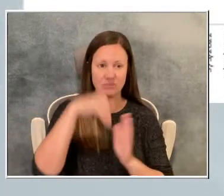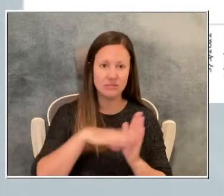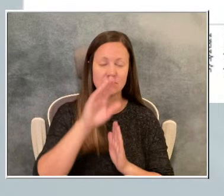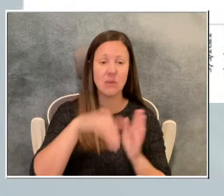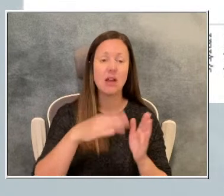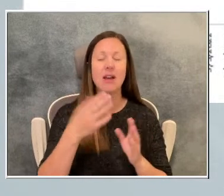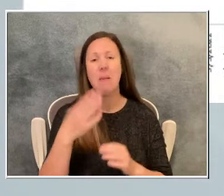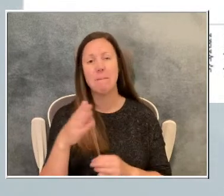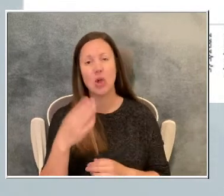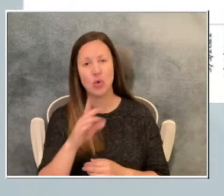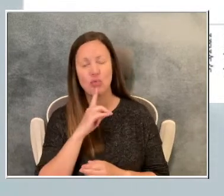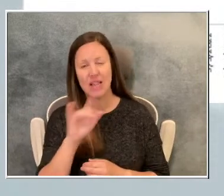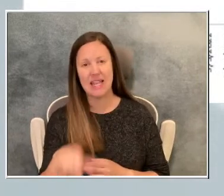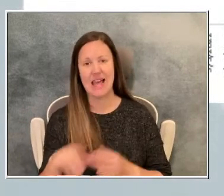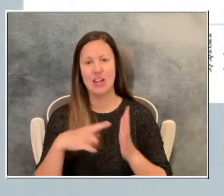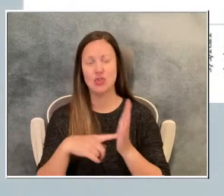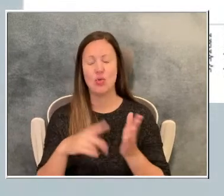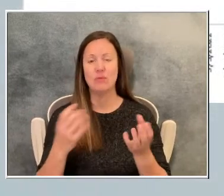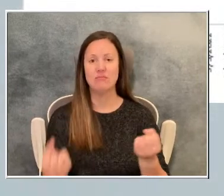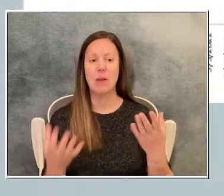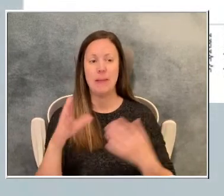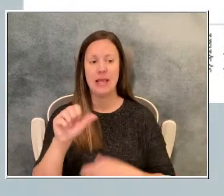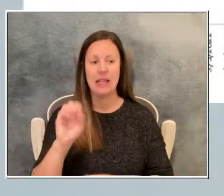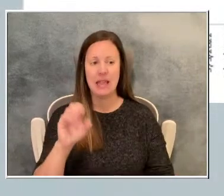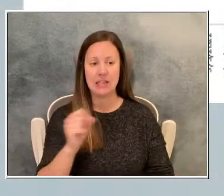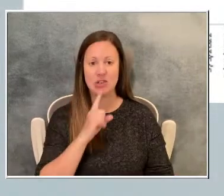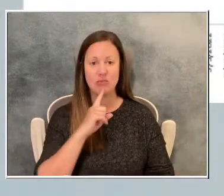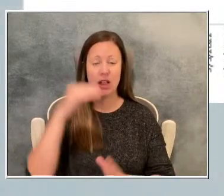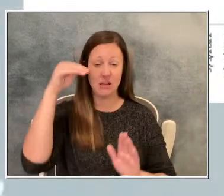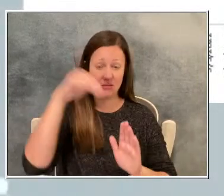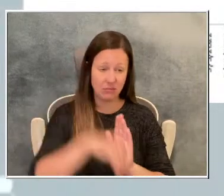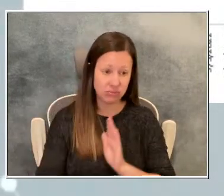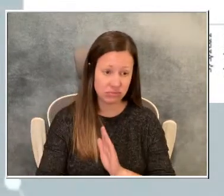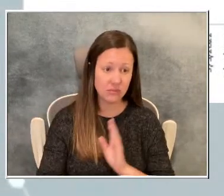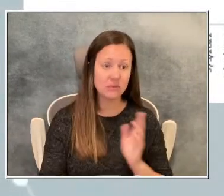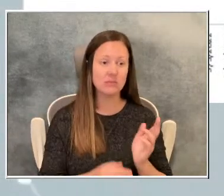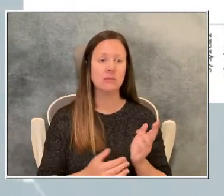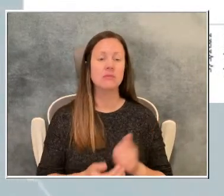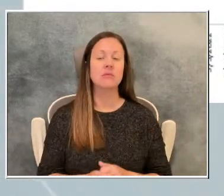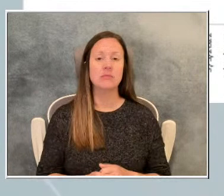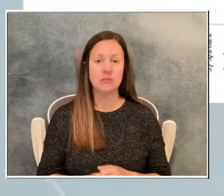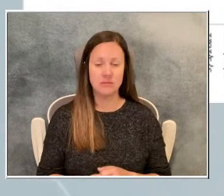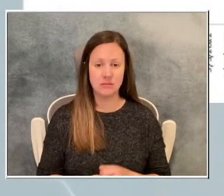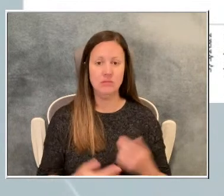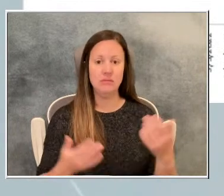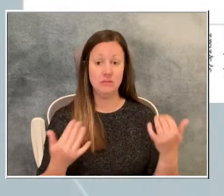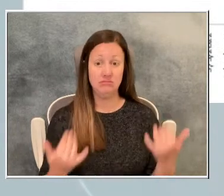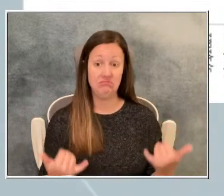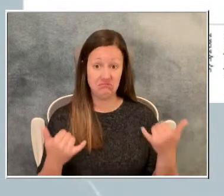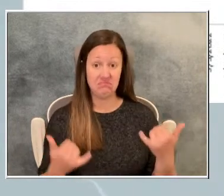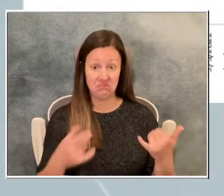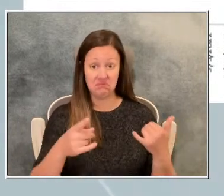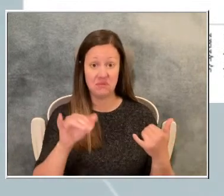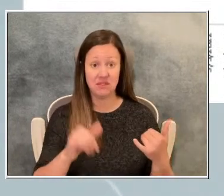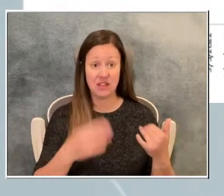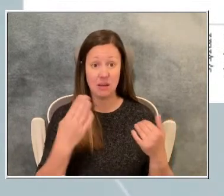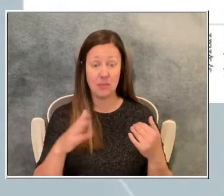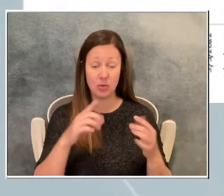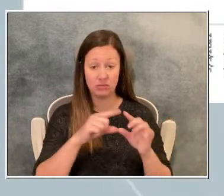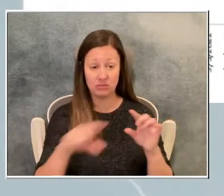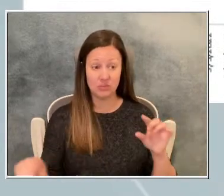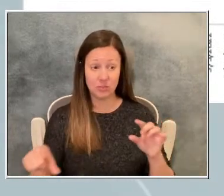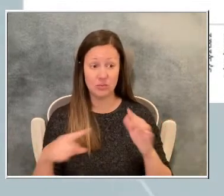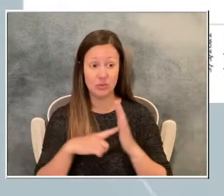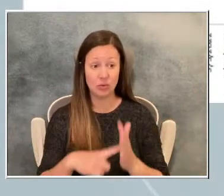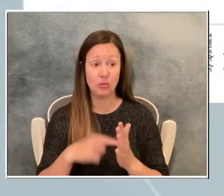of cases, and how much it has dipped and has decreased to where we're sitting today. So I think overall, compared